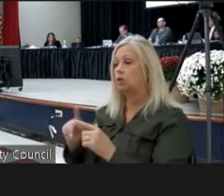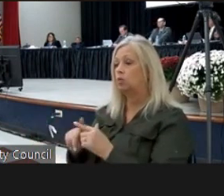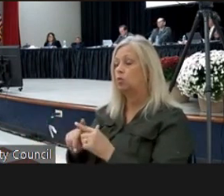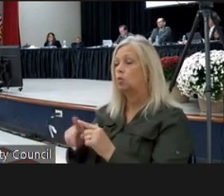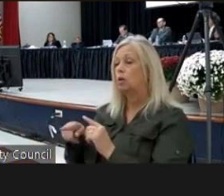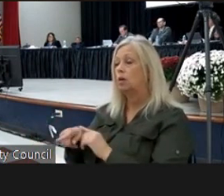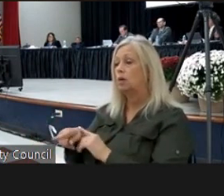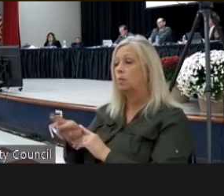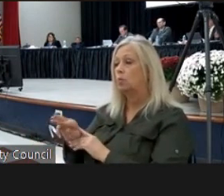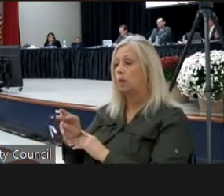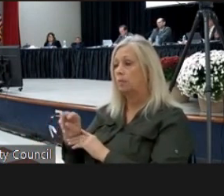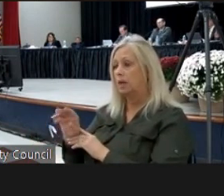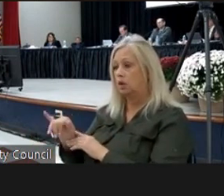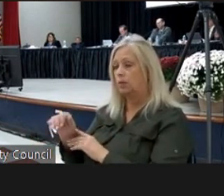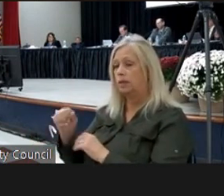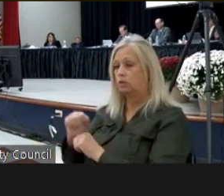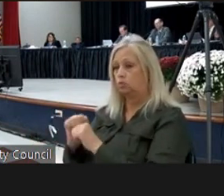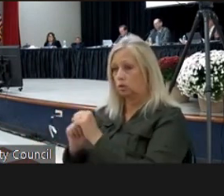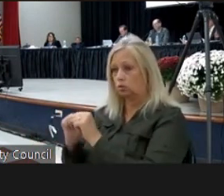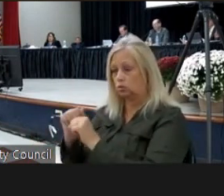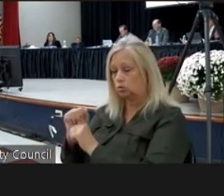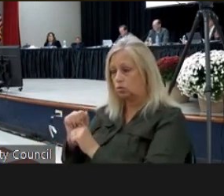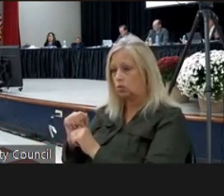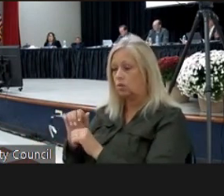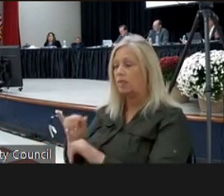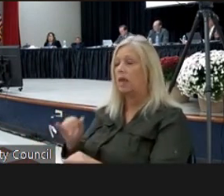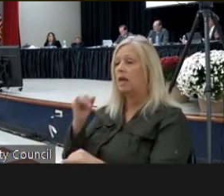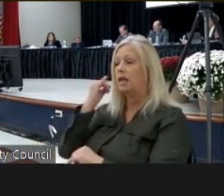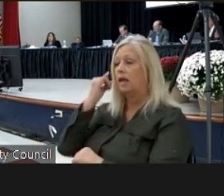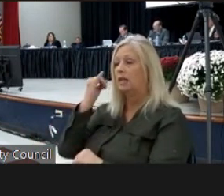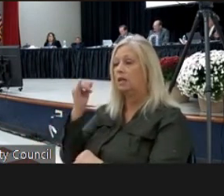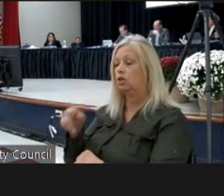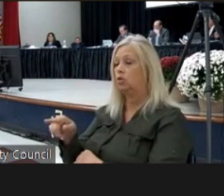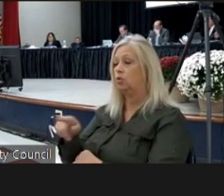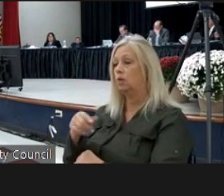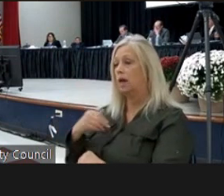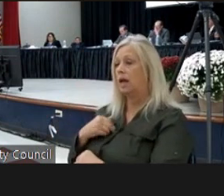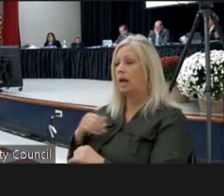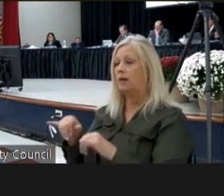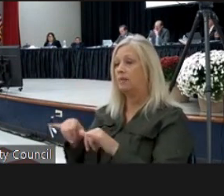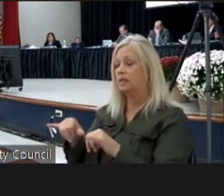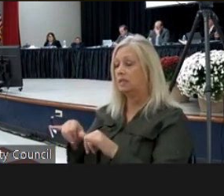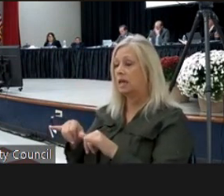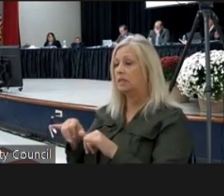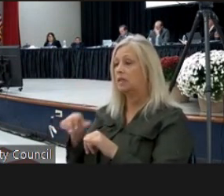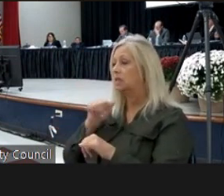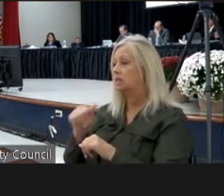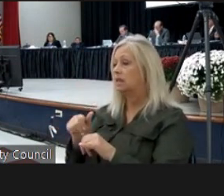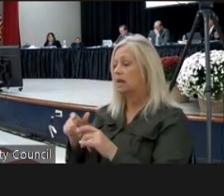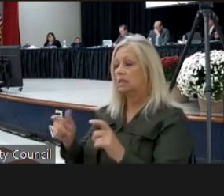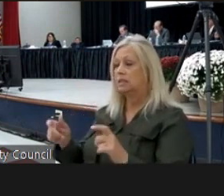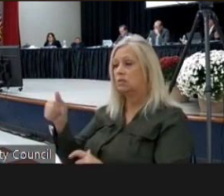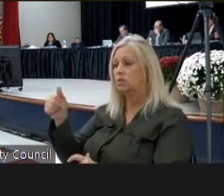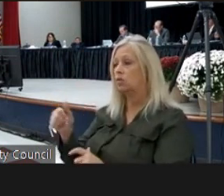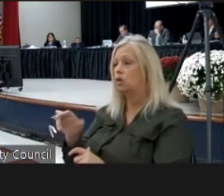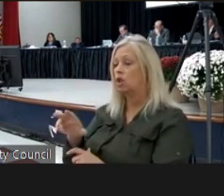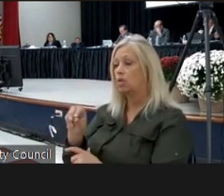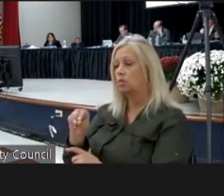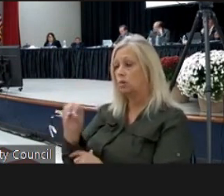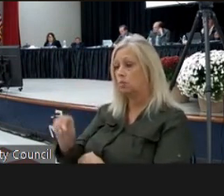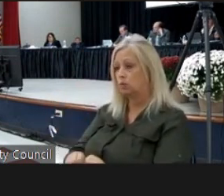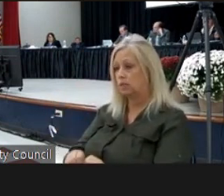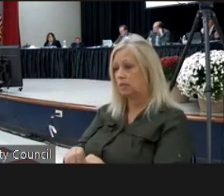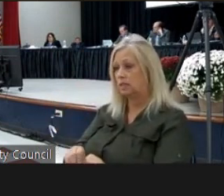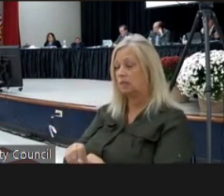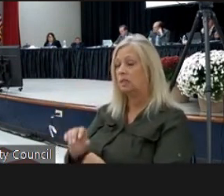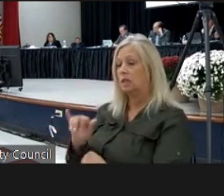And so the idea is that you would have an accessory unit size of not to exceed 30% of